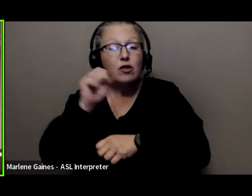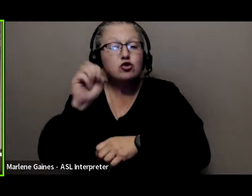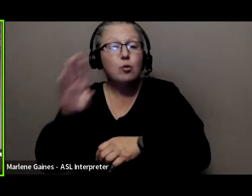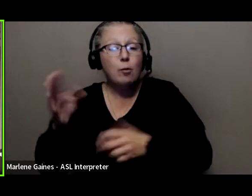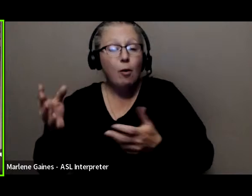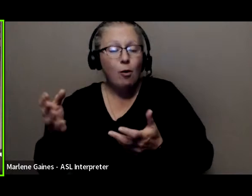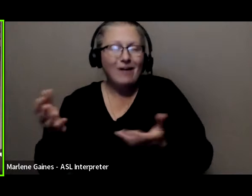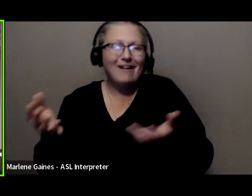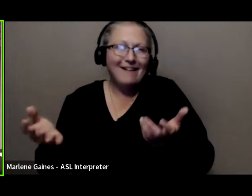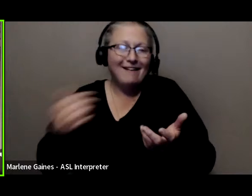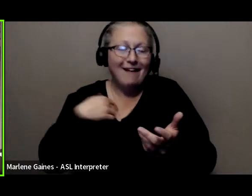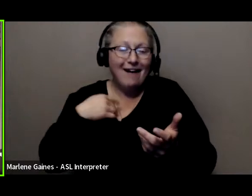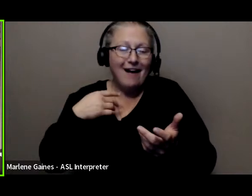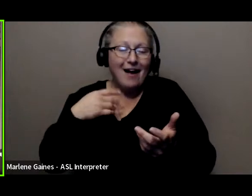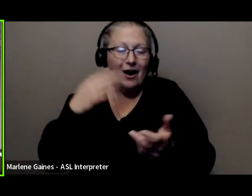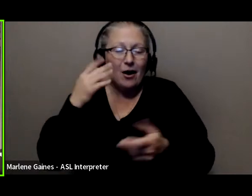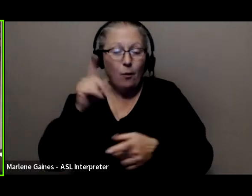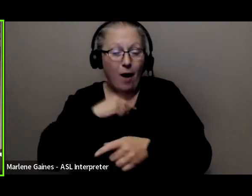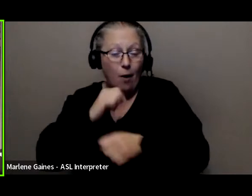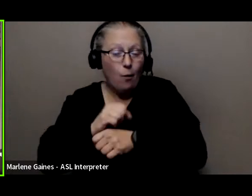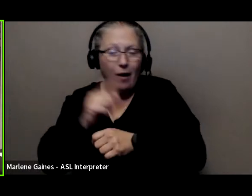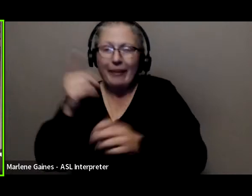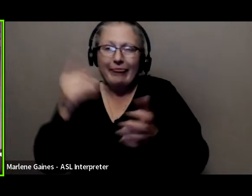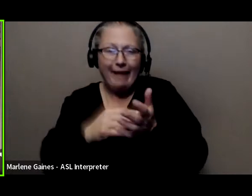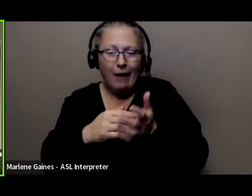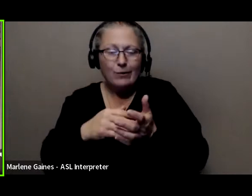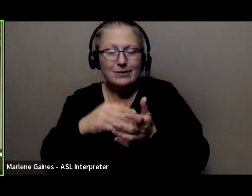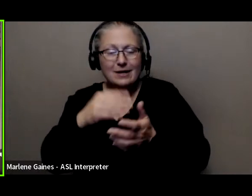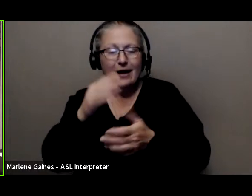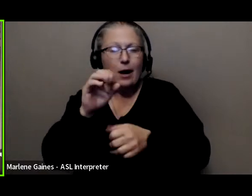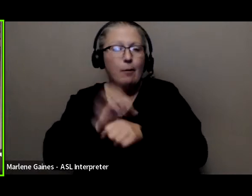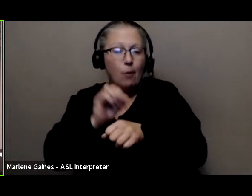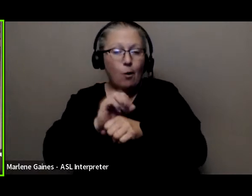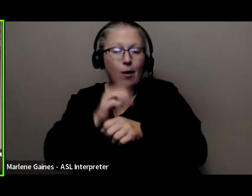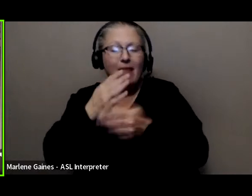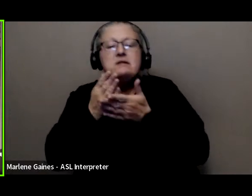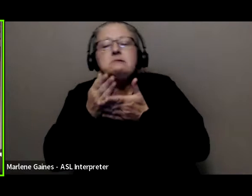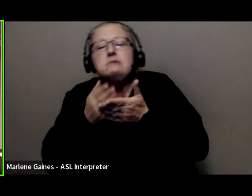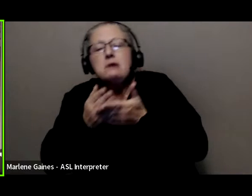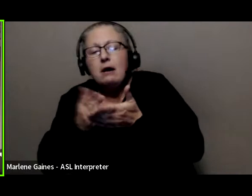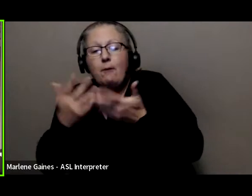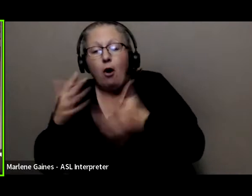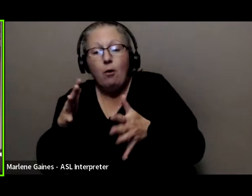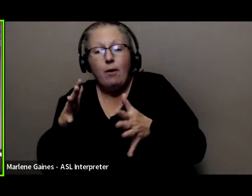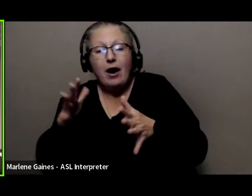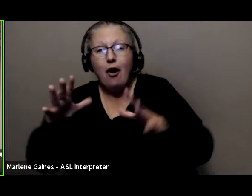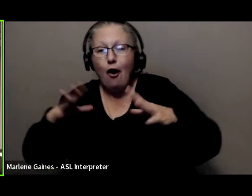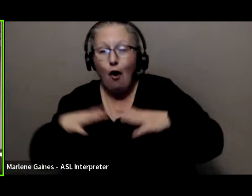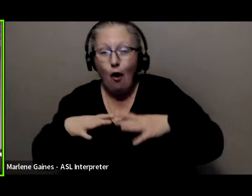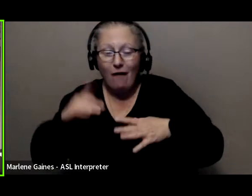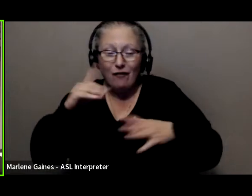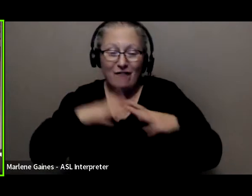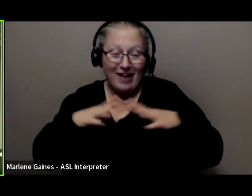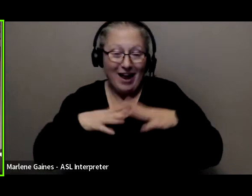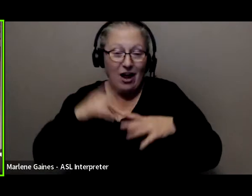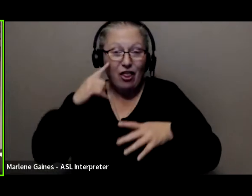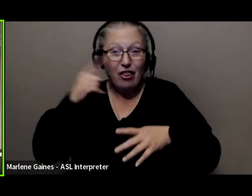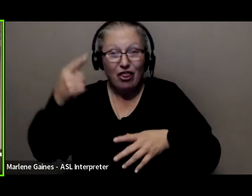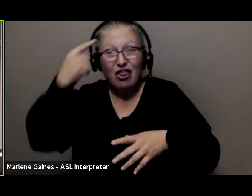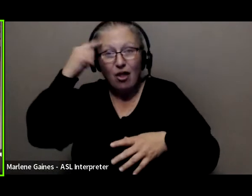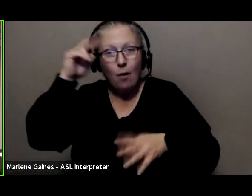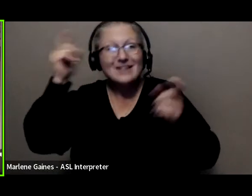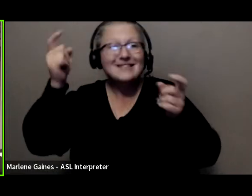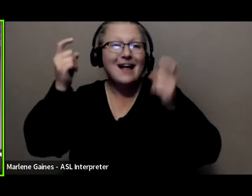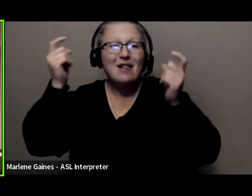know where I work, there's like thousands of employees, and some employees had already taken that day off as vacation because they thought they were going to